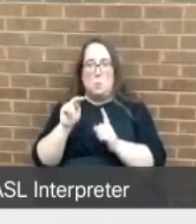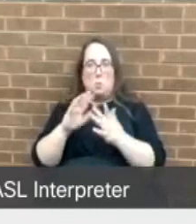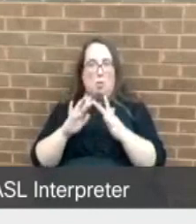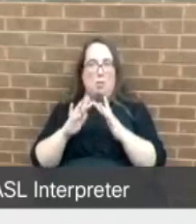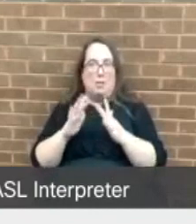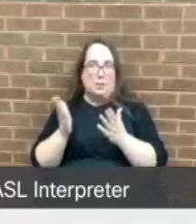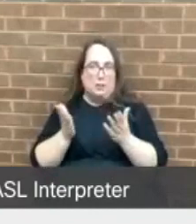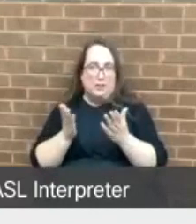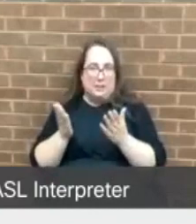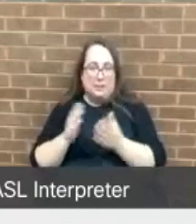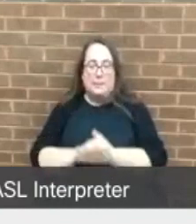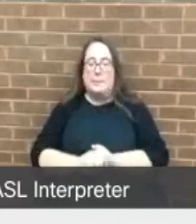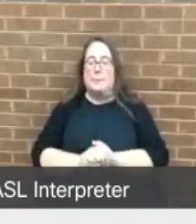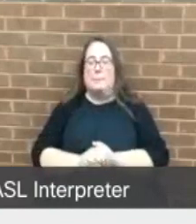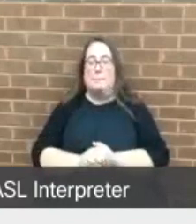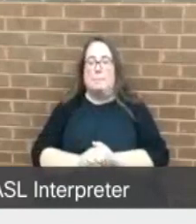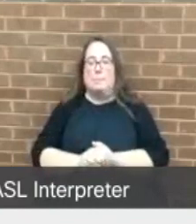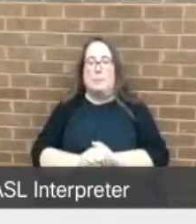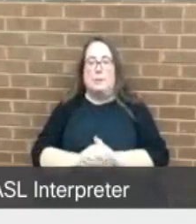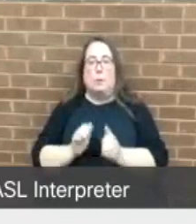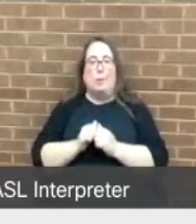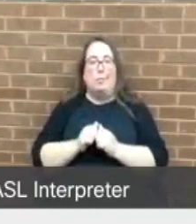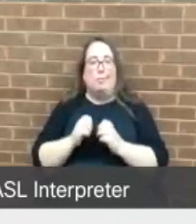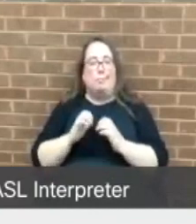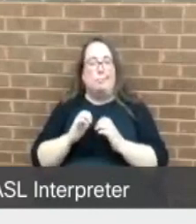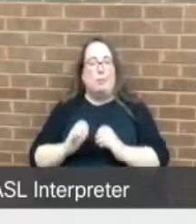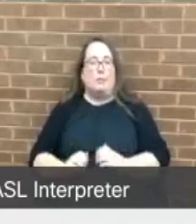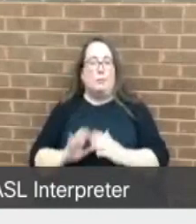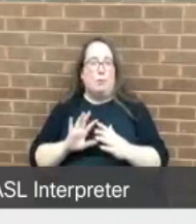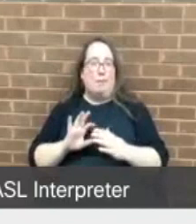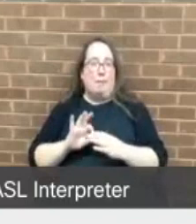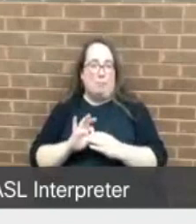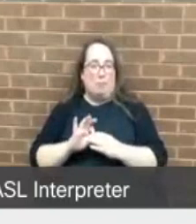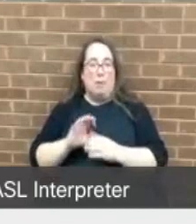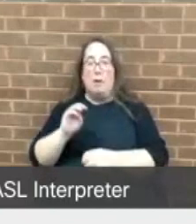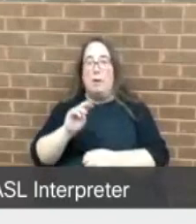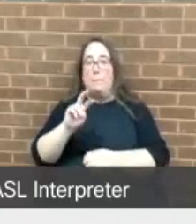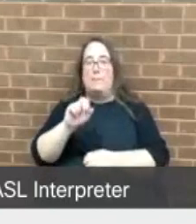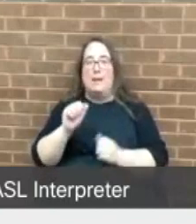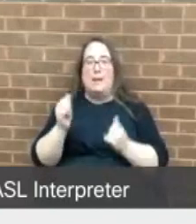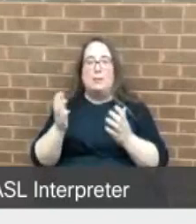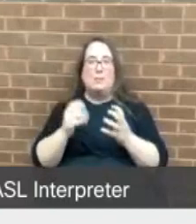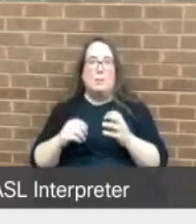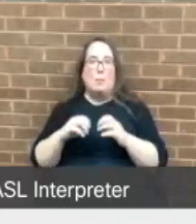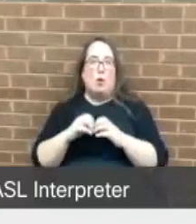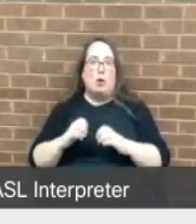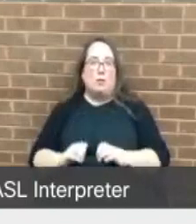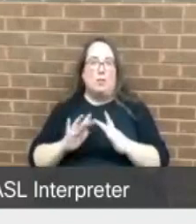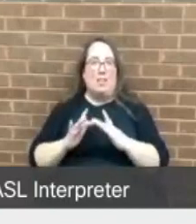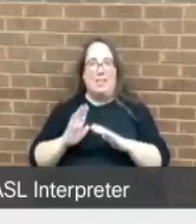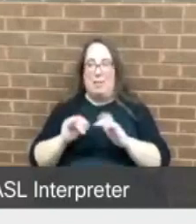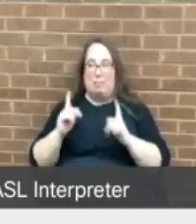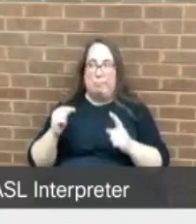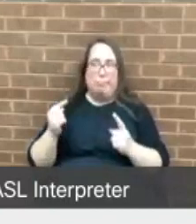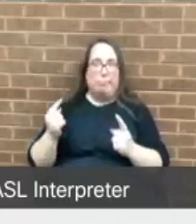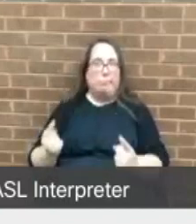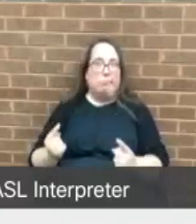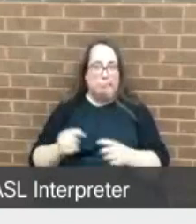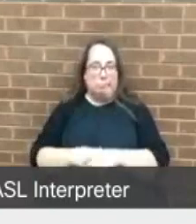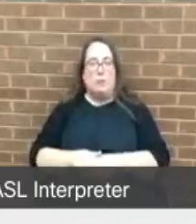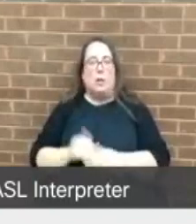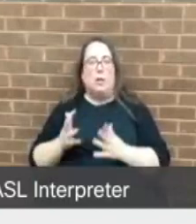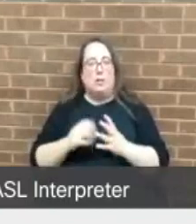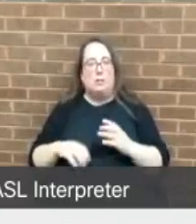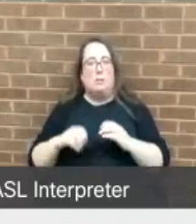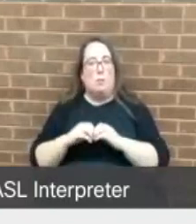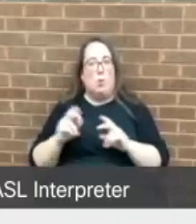services through our innovative Customer Connect system. As a result, the MVA is now serving more customers online than ever before and serving